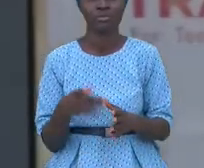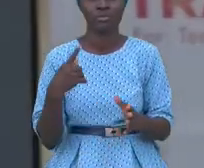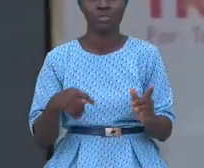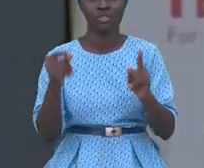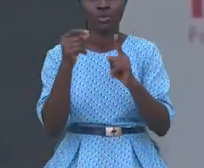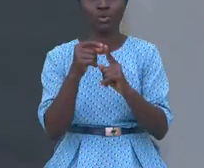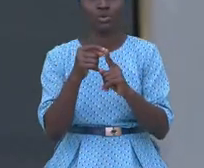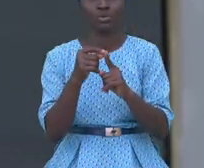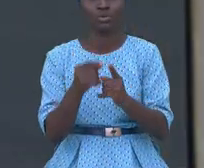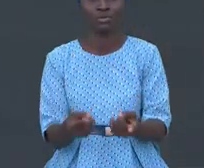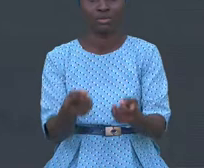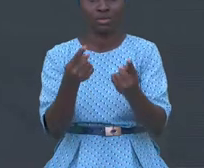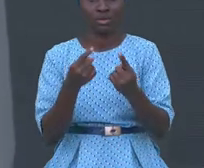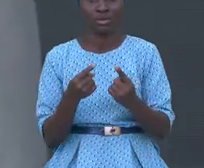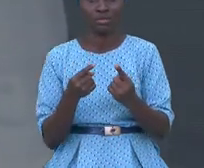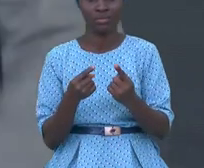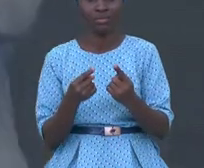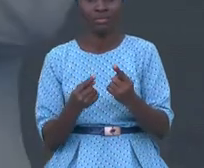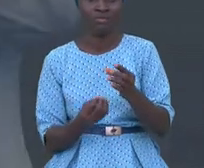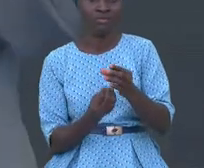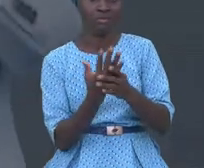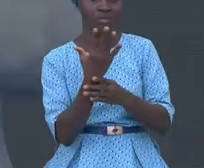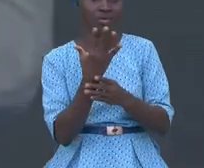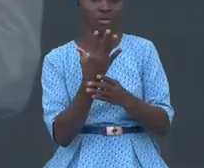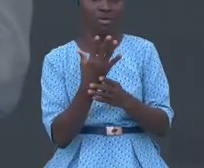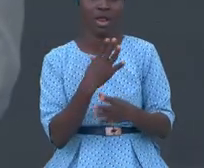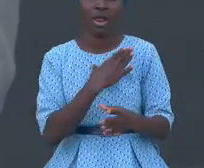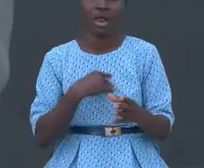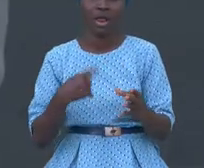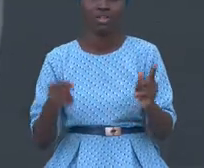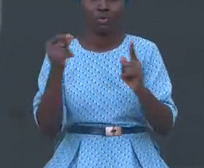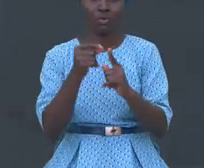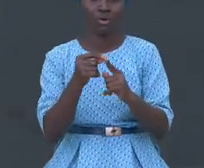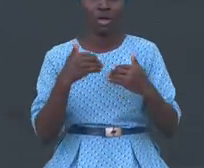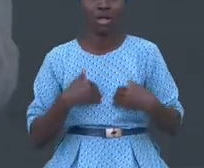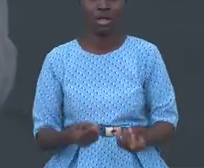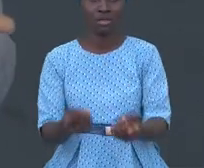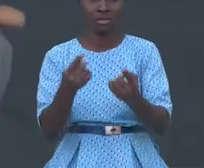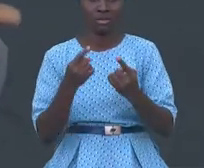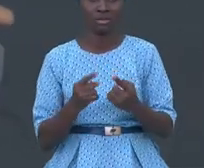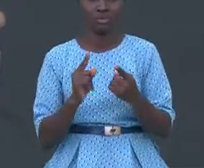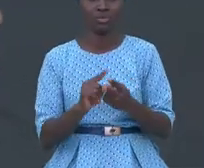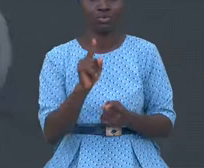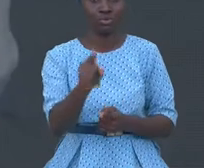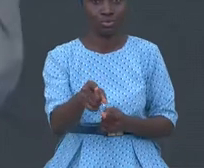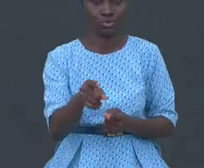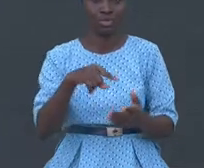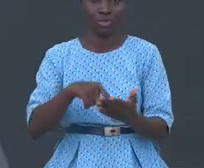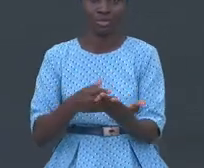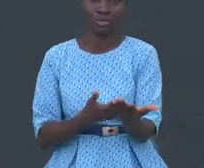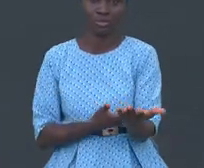word came forth. And the word has come to you, even this morning,